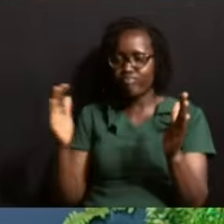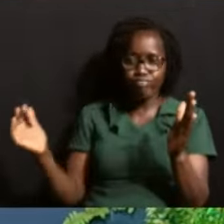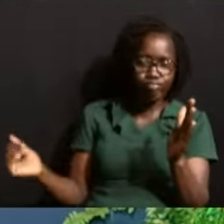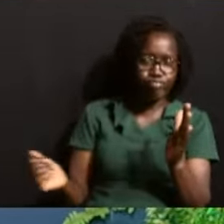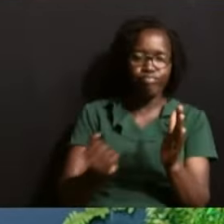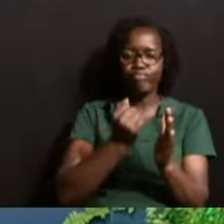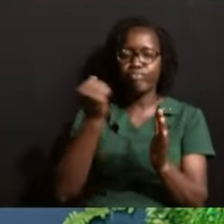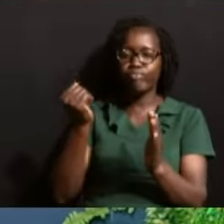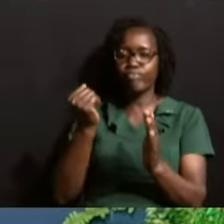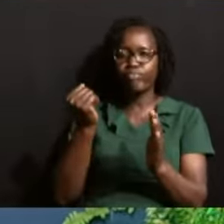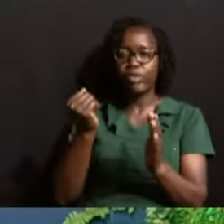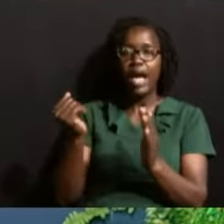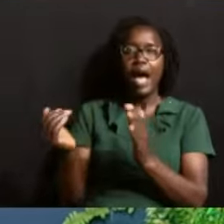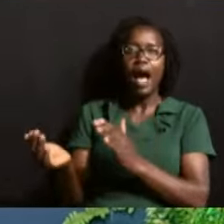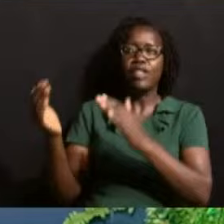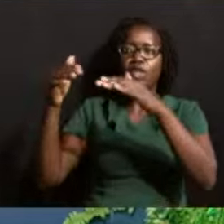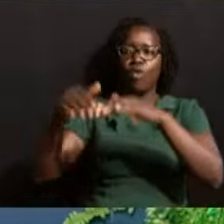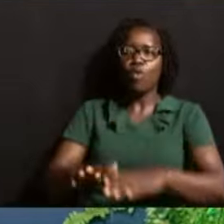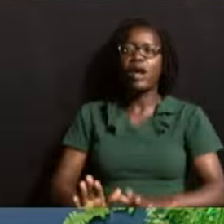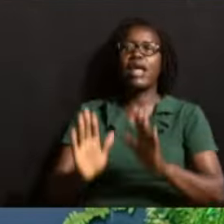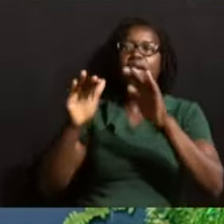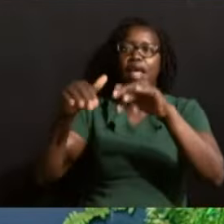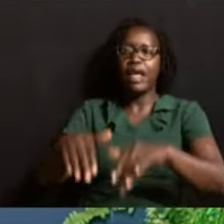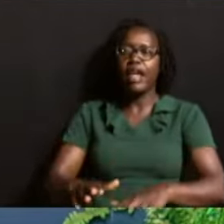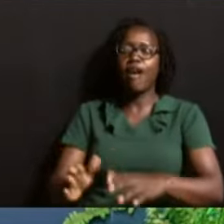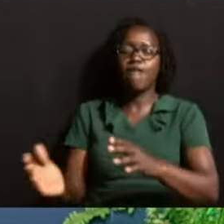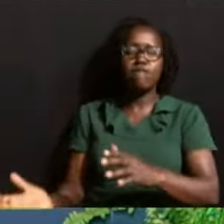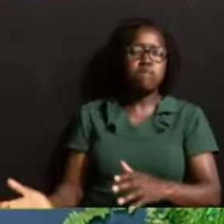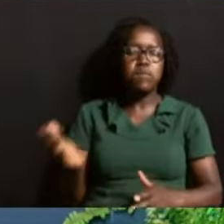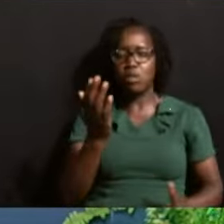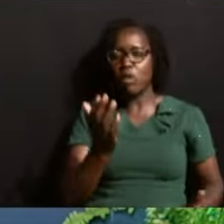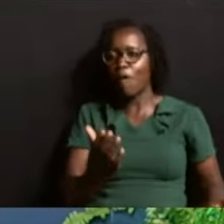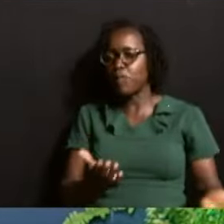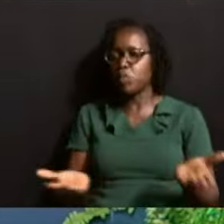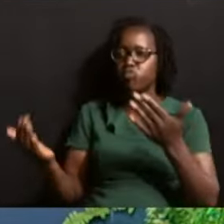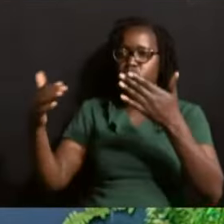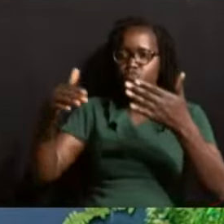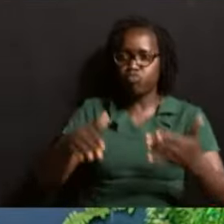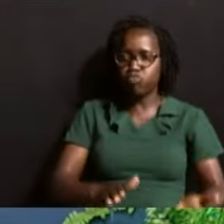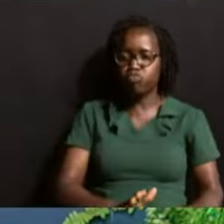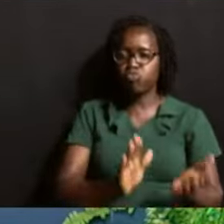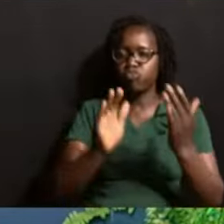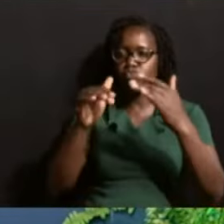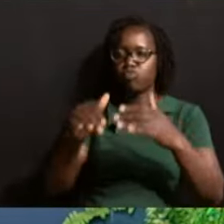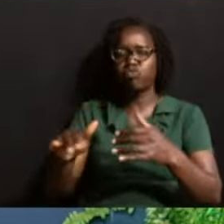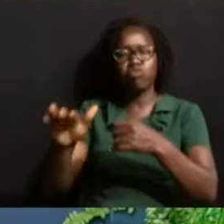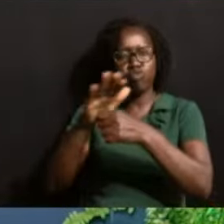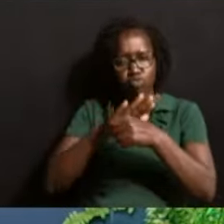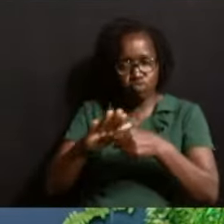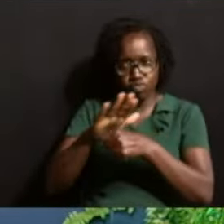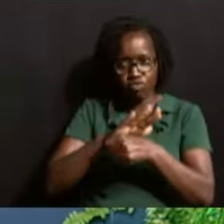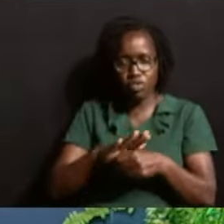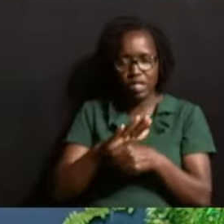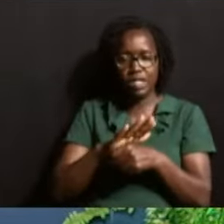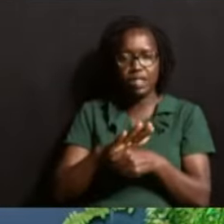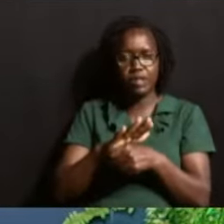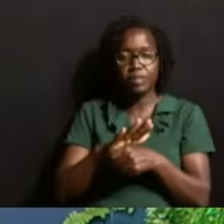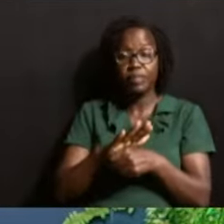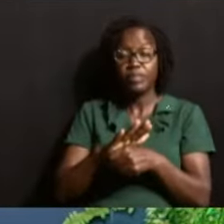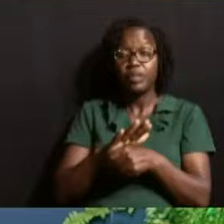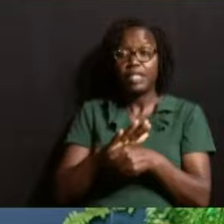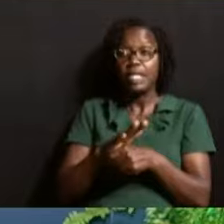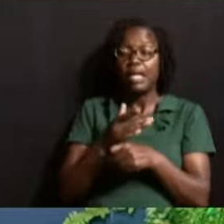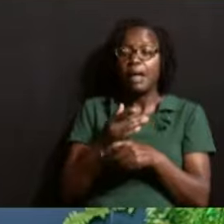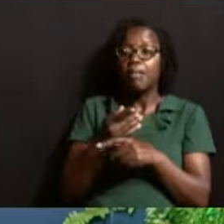arose, and the waves beat into the boat so that it was already filling. But